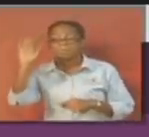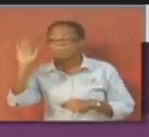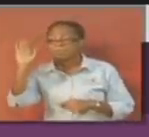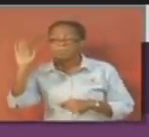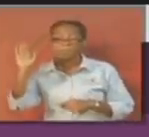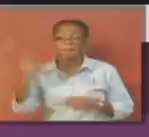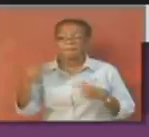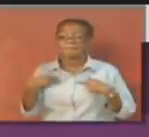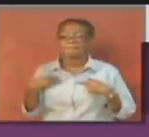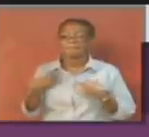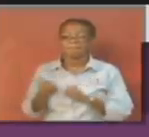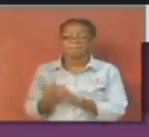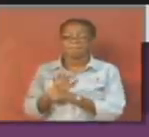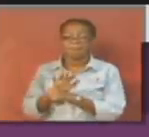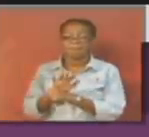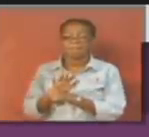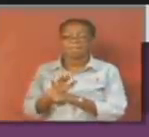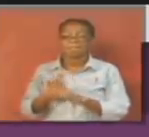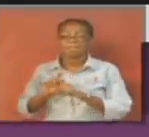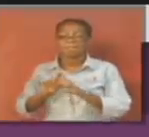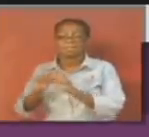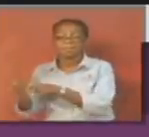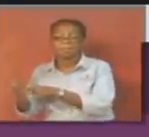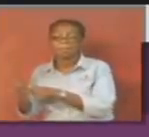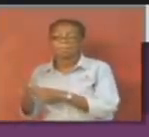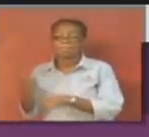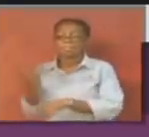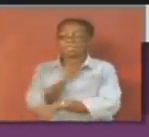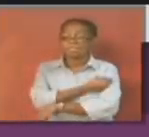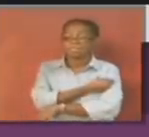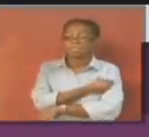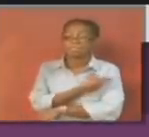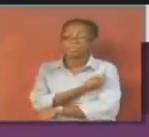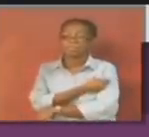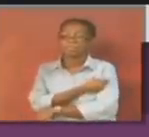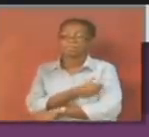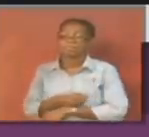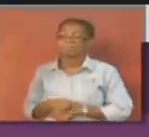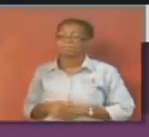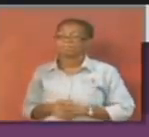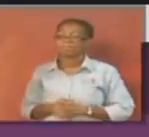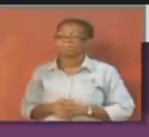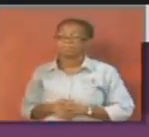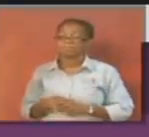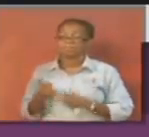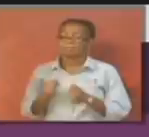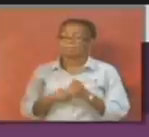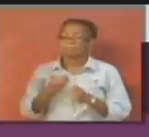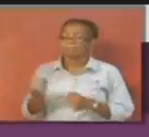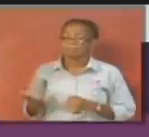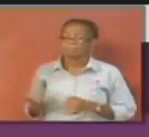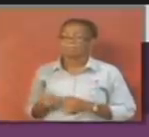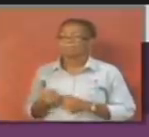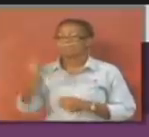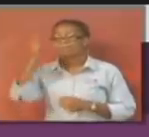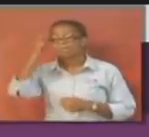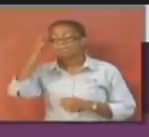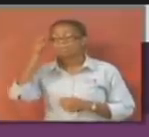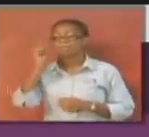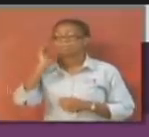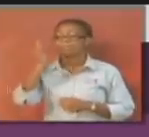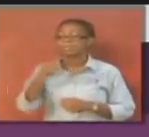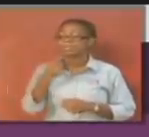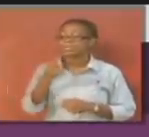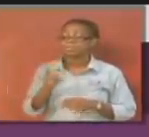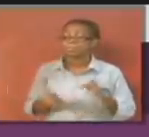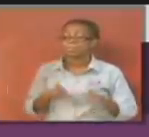that regard? That's my first question. Second question is in terms of the 7-day rolling average,